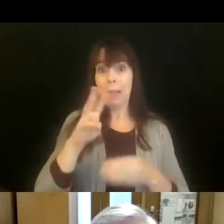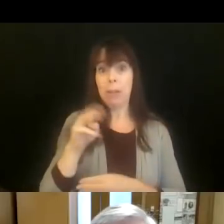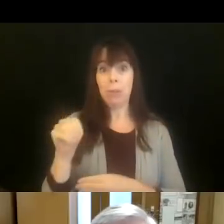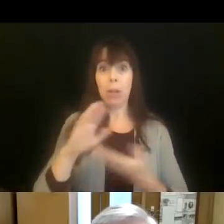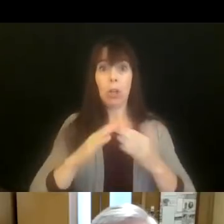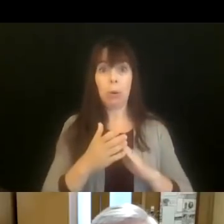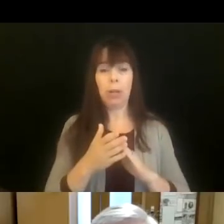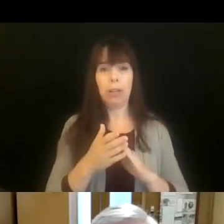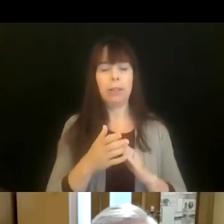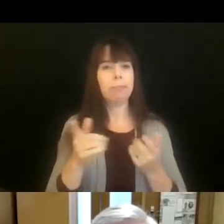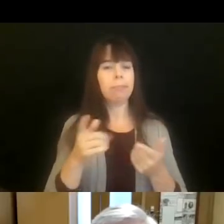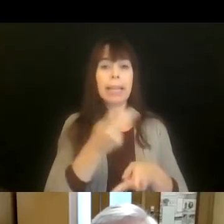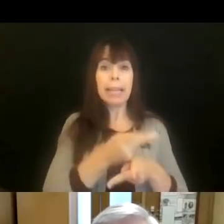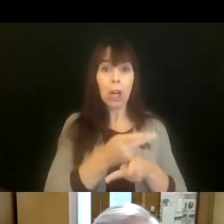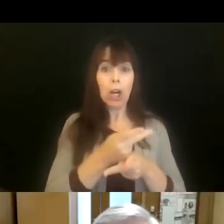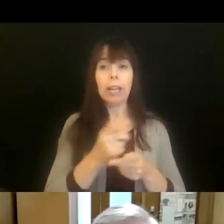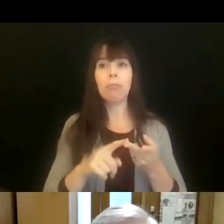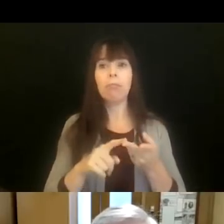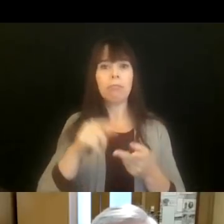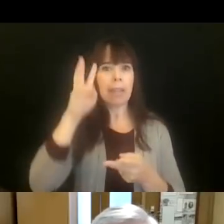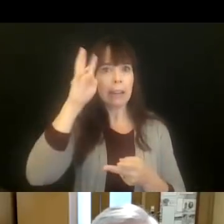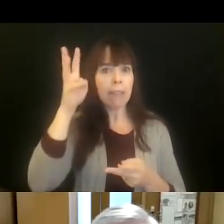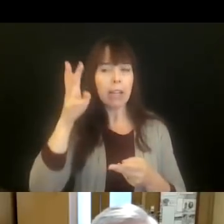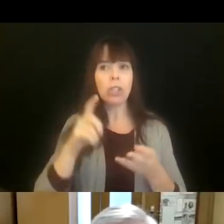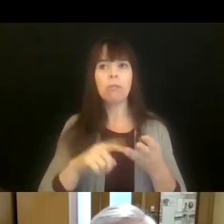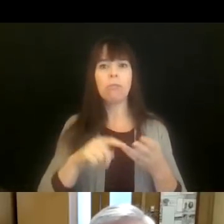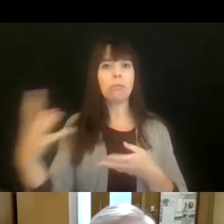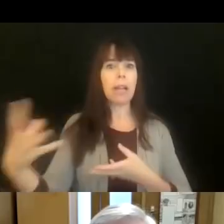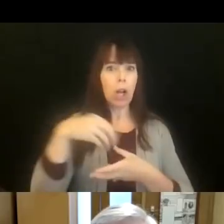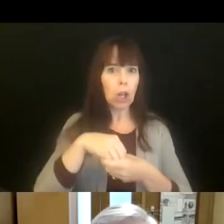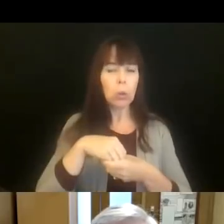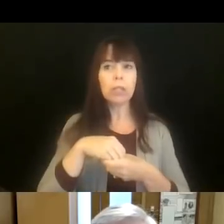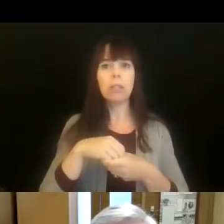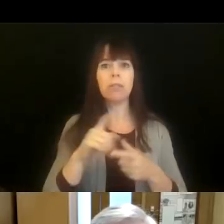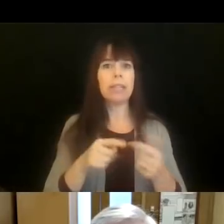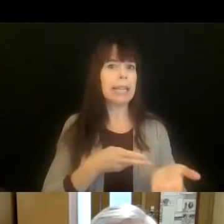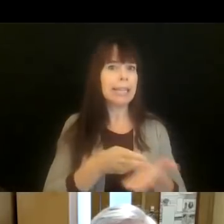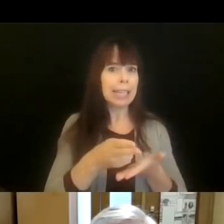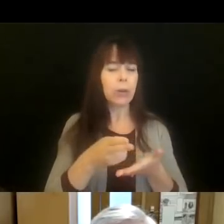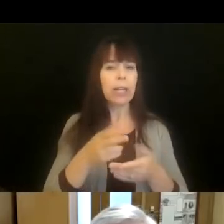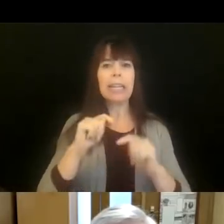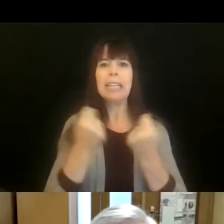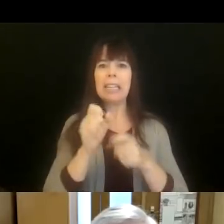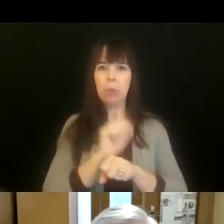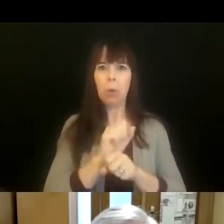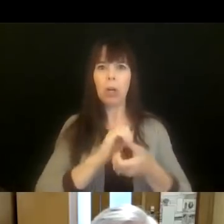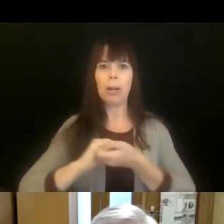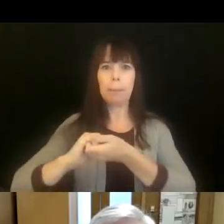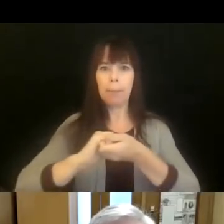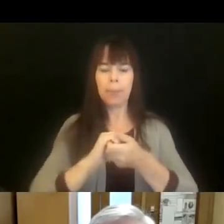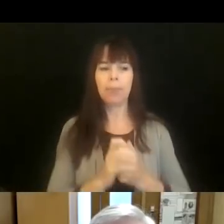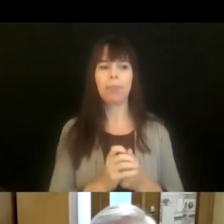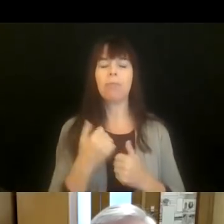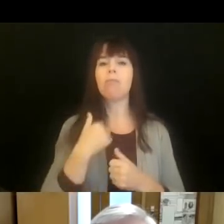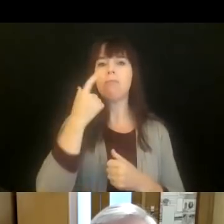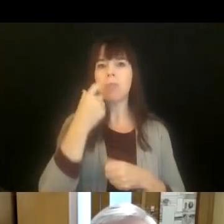These values are caring, innovation, inclusion, integrity, and teamwork. We recently made